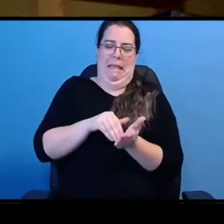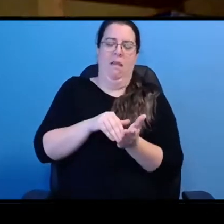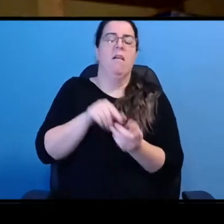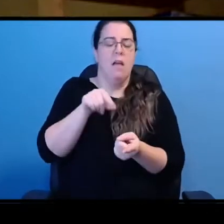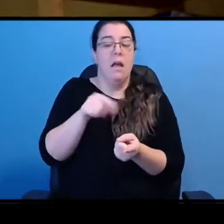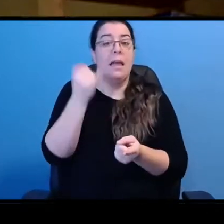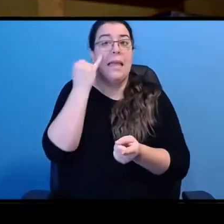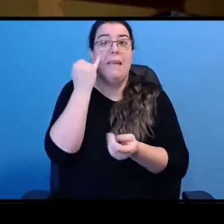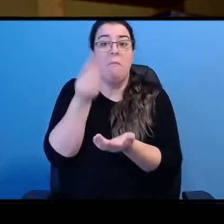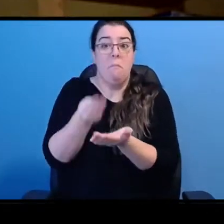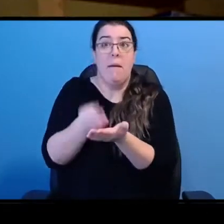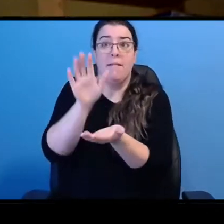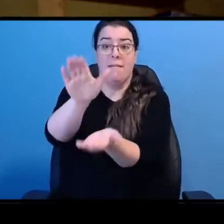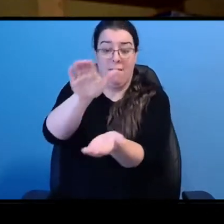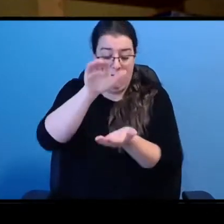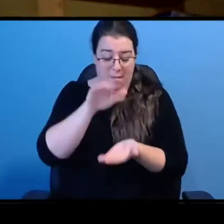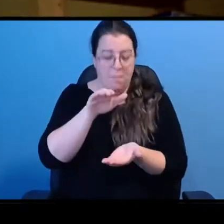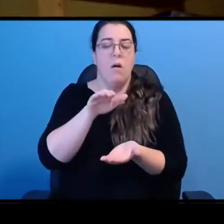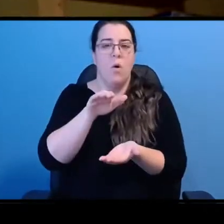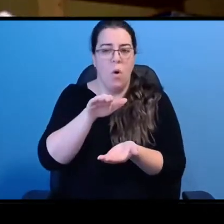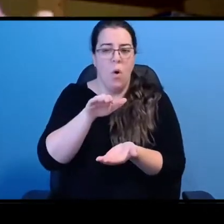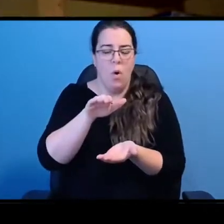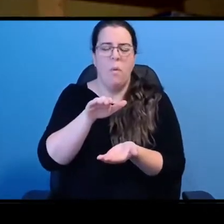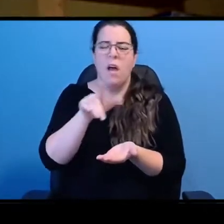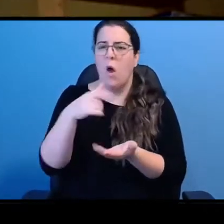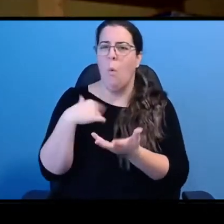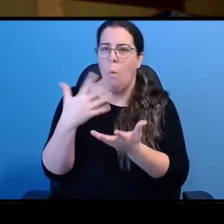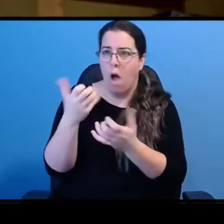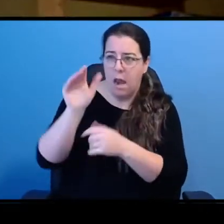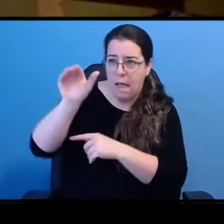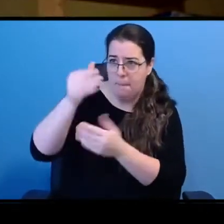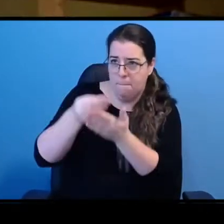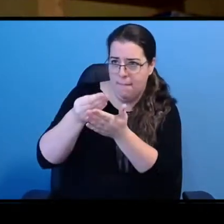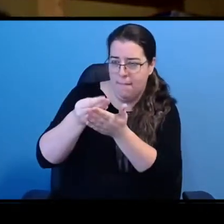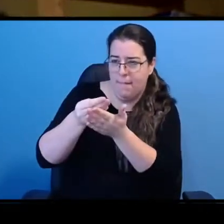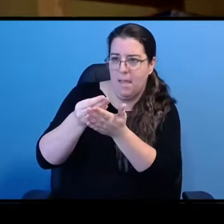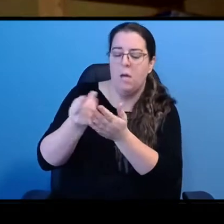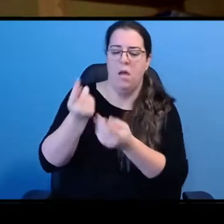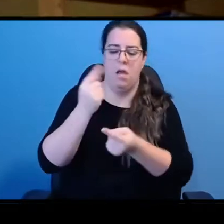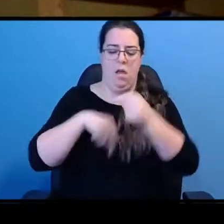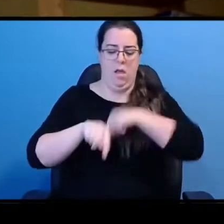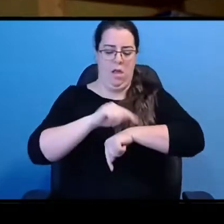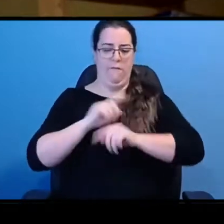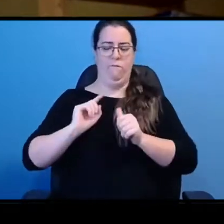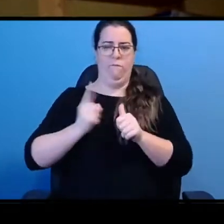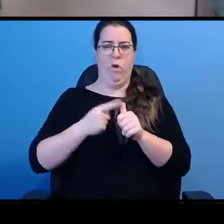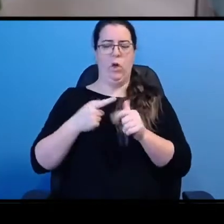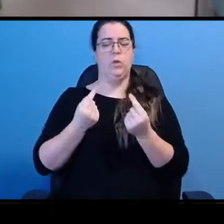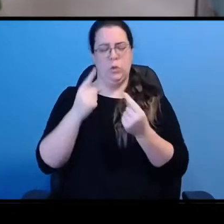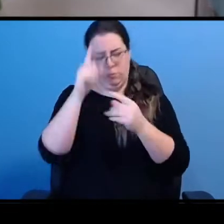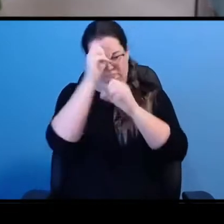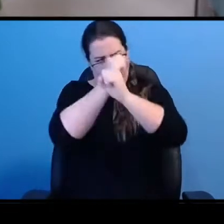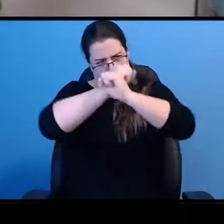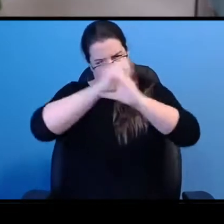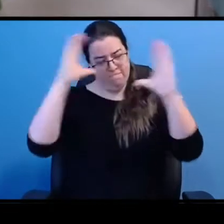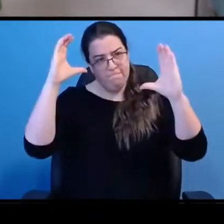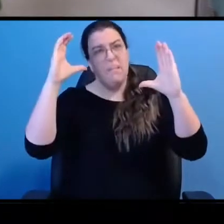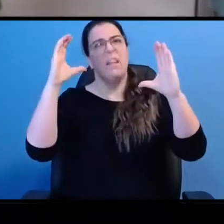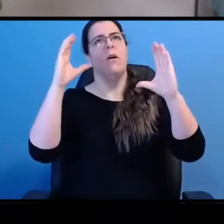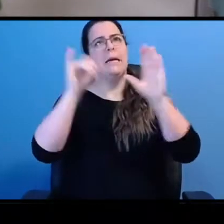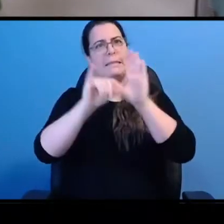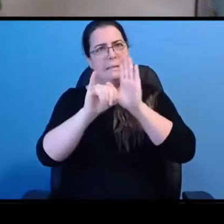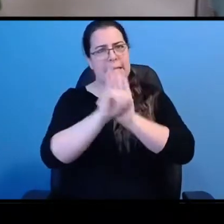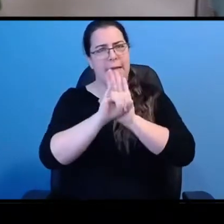your ideas and really crystallize them in your own mind. Yeah, that's a big one. I think when you're writing a